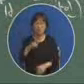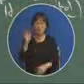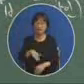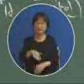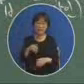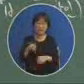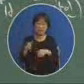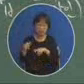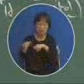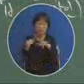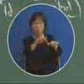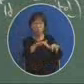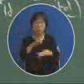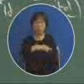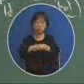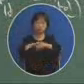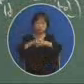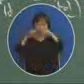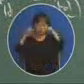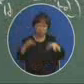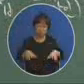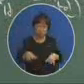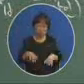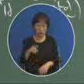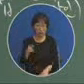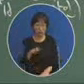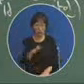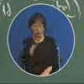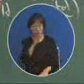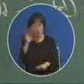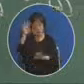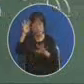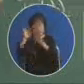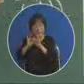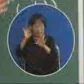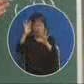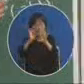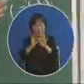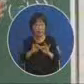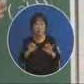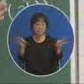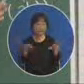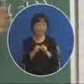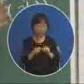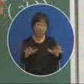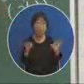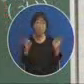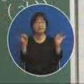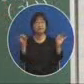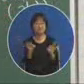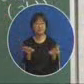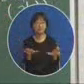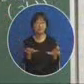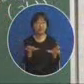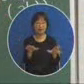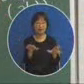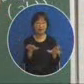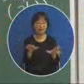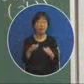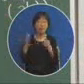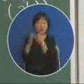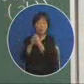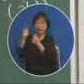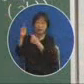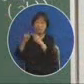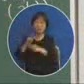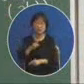quickly. And if they're going around the walls and one person begins to say, well, what will happen if we just go around these walls like this? And it'll just spread. And that'll be the end of it. And at